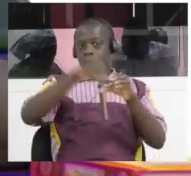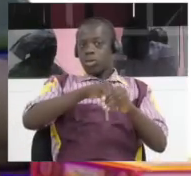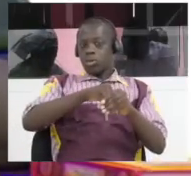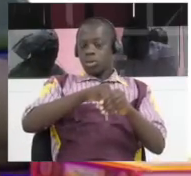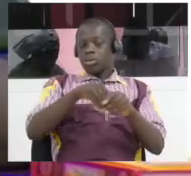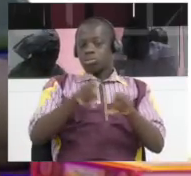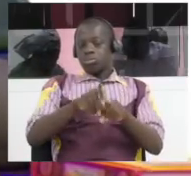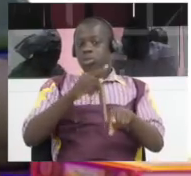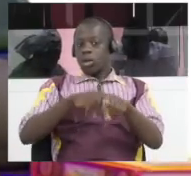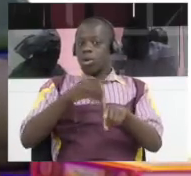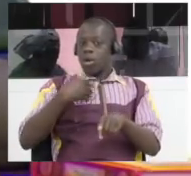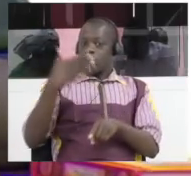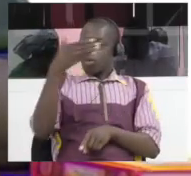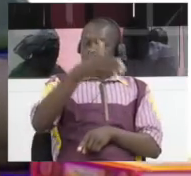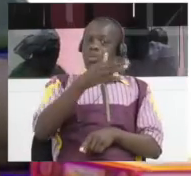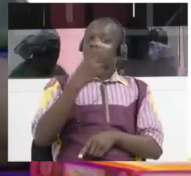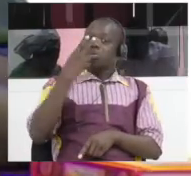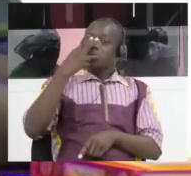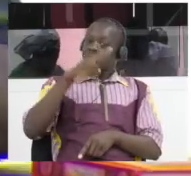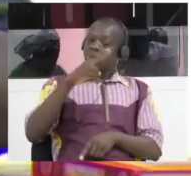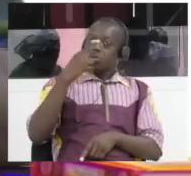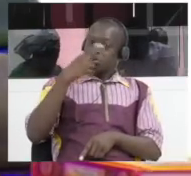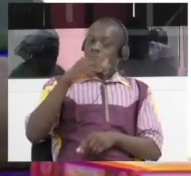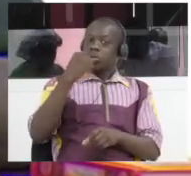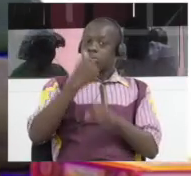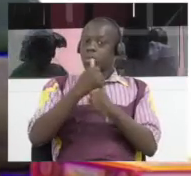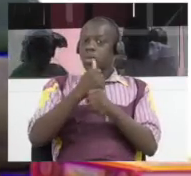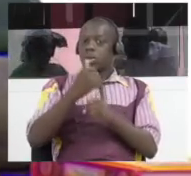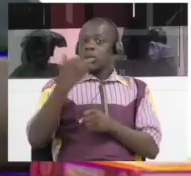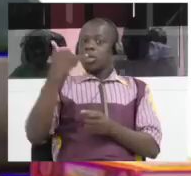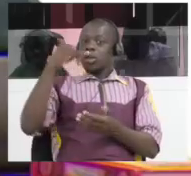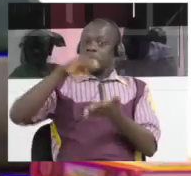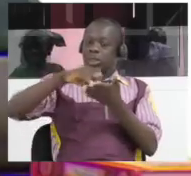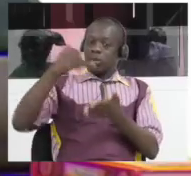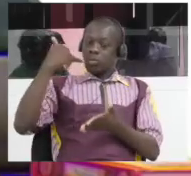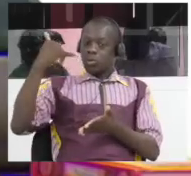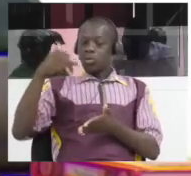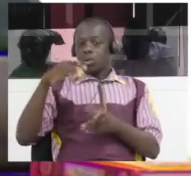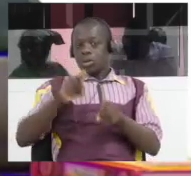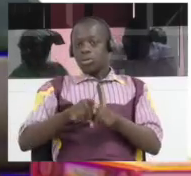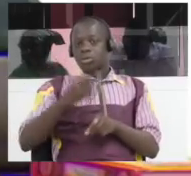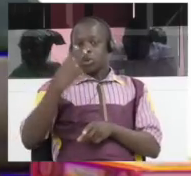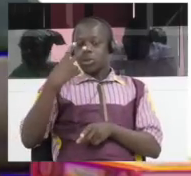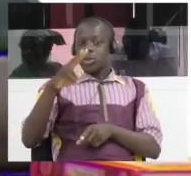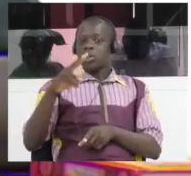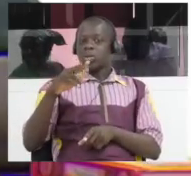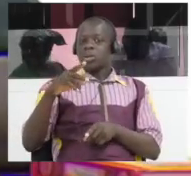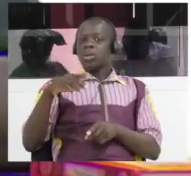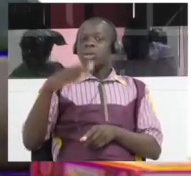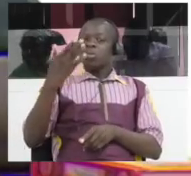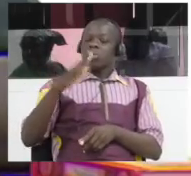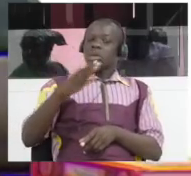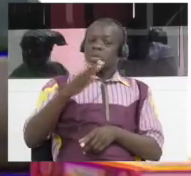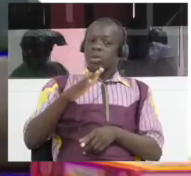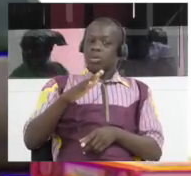Whilst we were there, again, I think we were also trying to make telephone calls and find out, and then